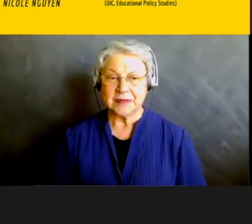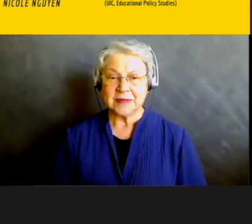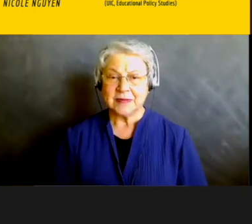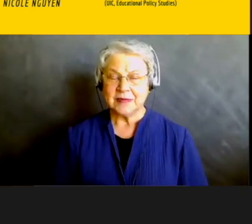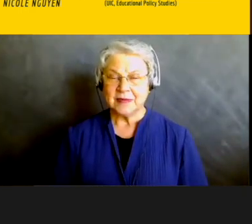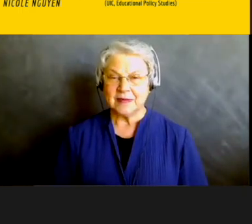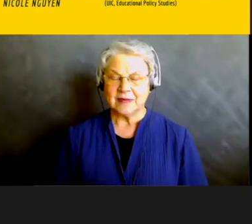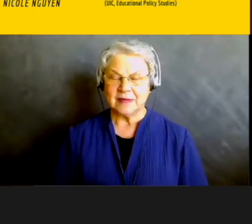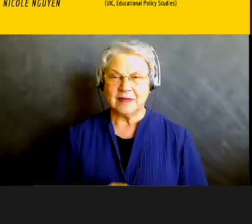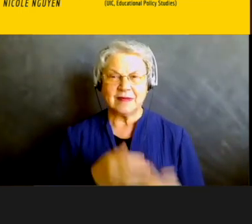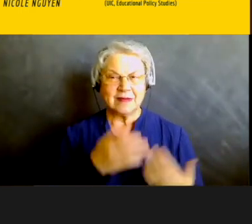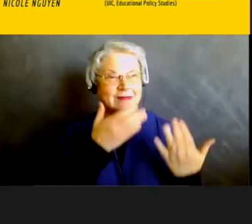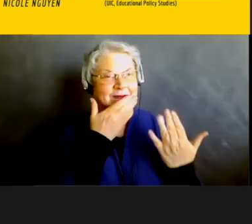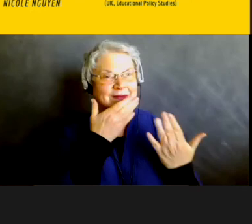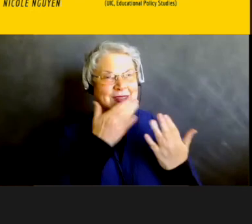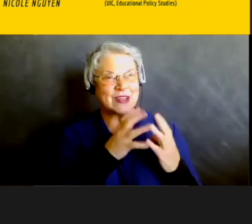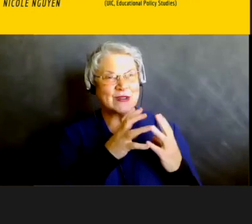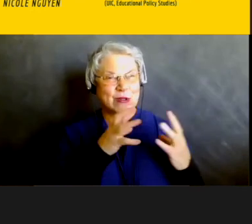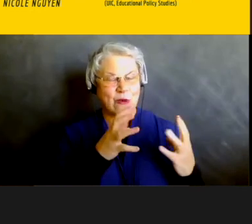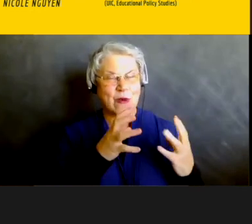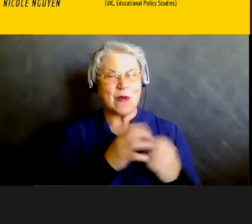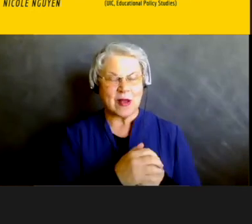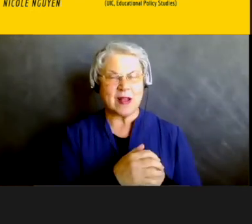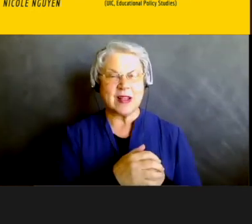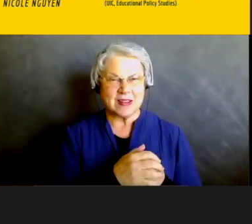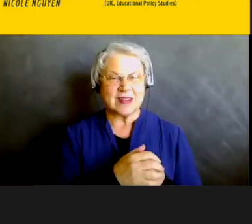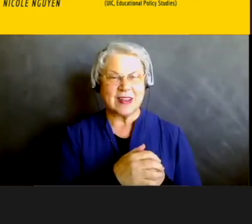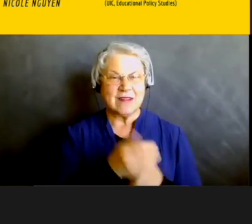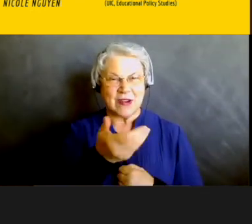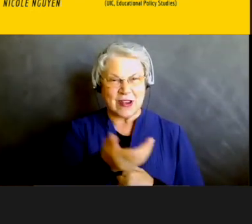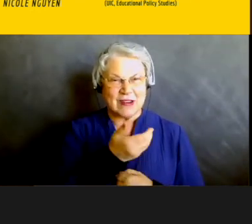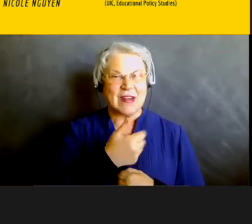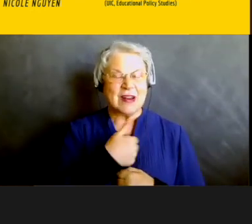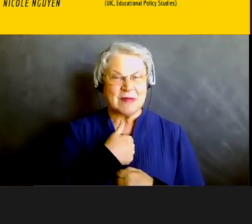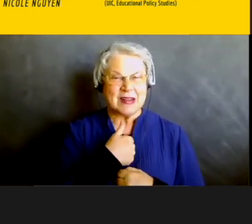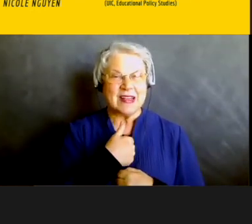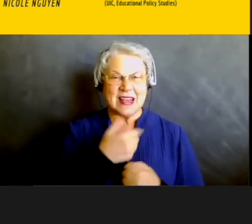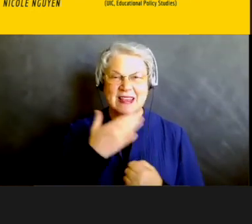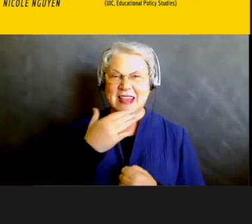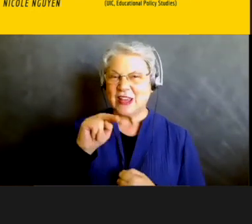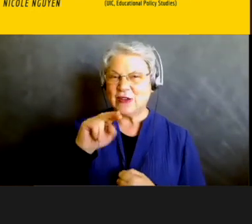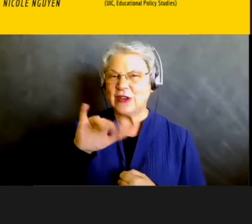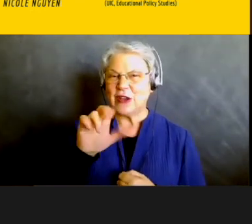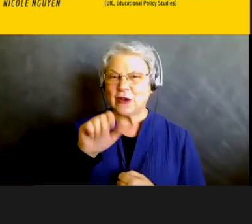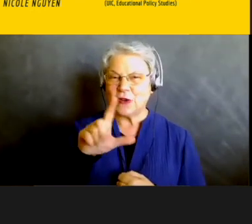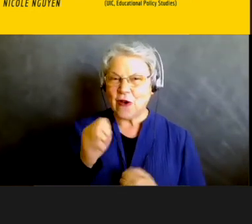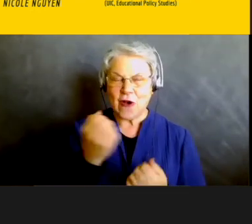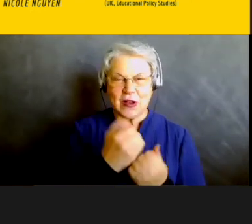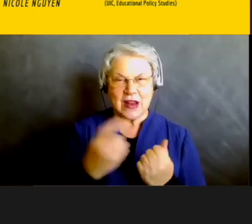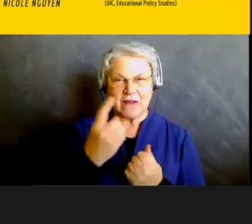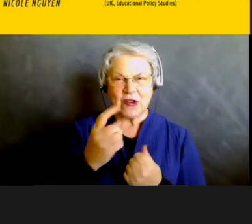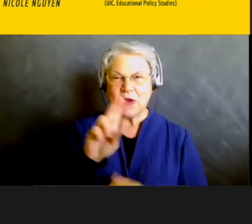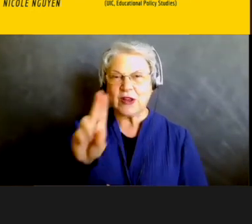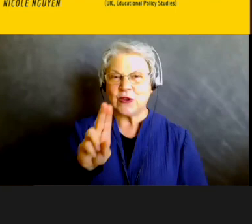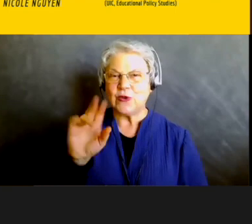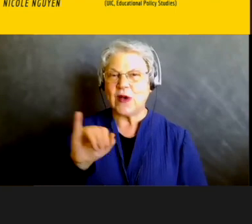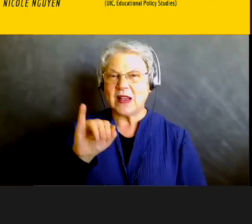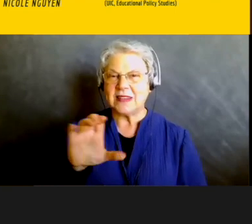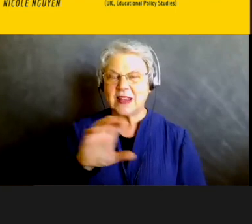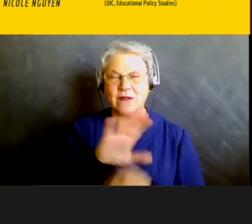Thank you so much for having me. Thanks, Nicole, also for the invitation, and to everyone at UIC for all of the